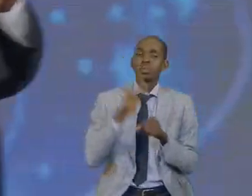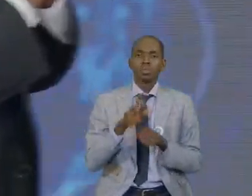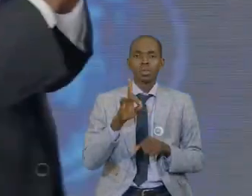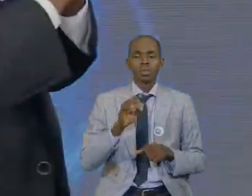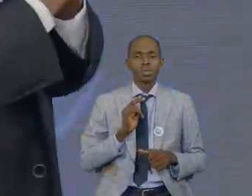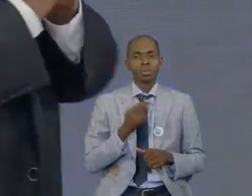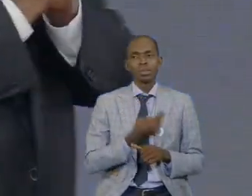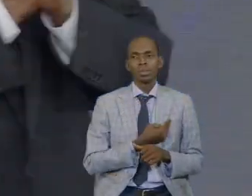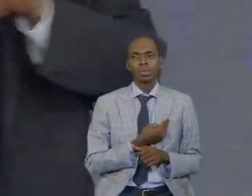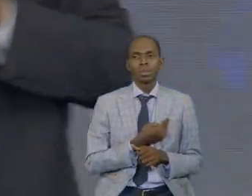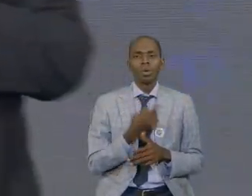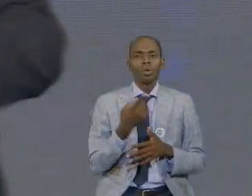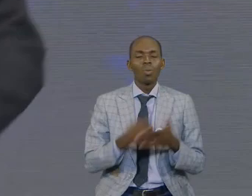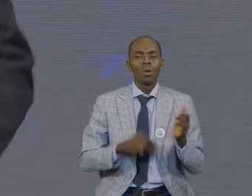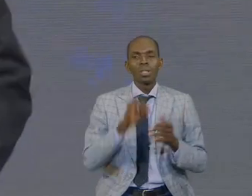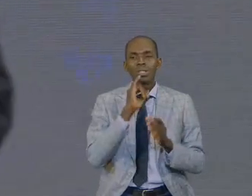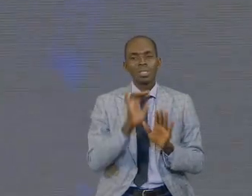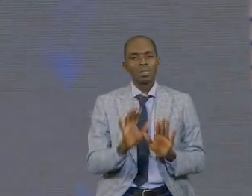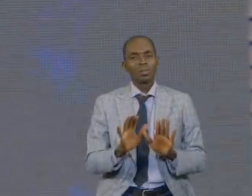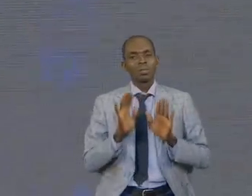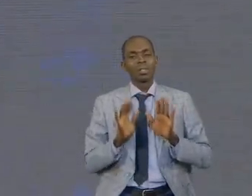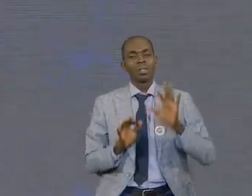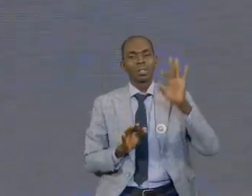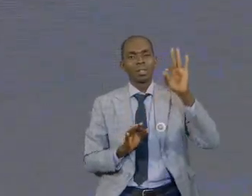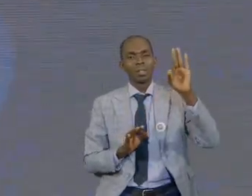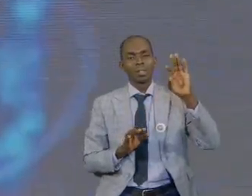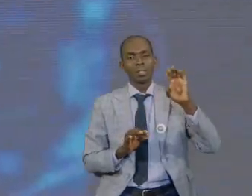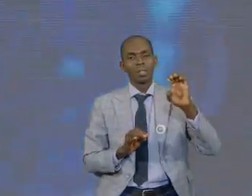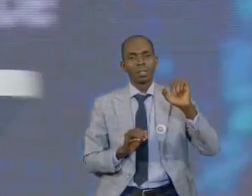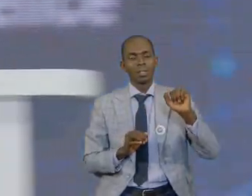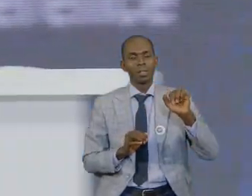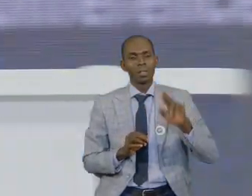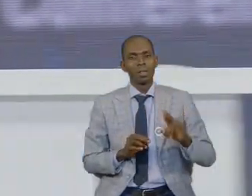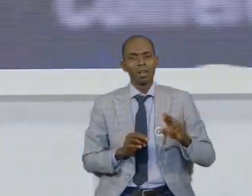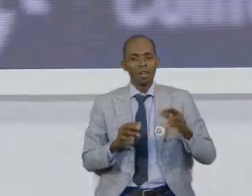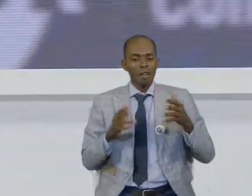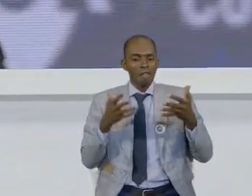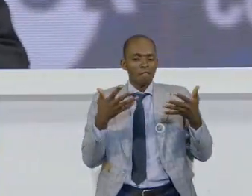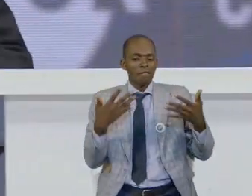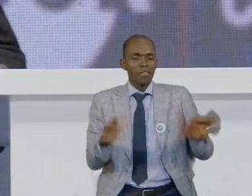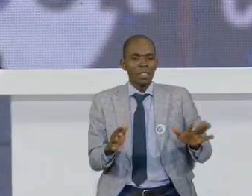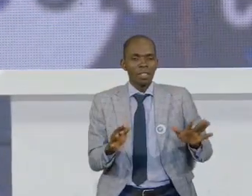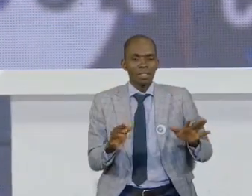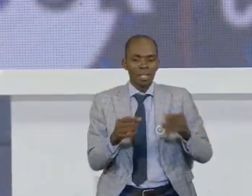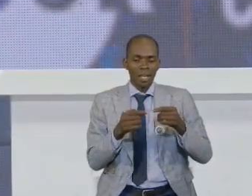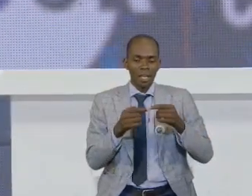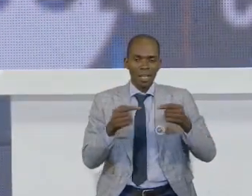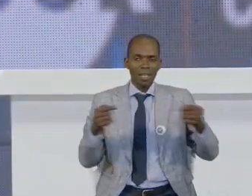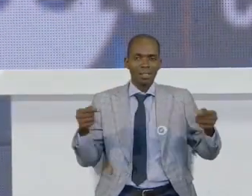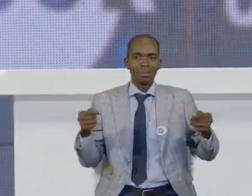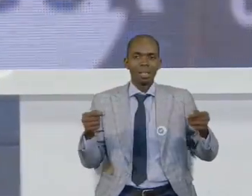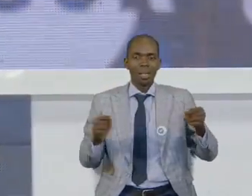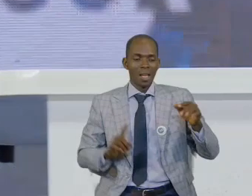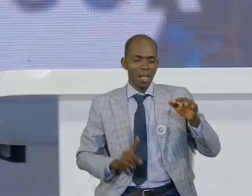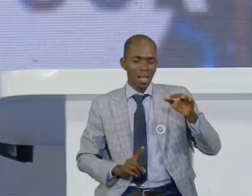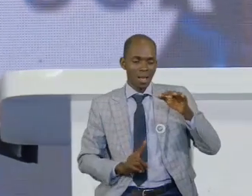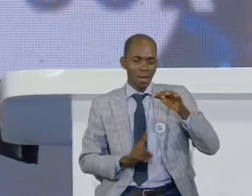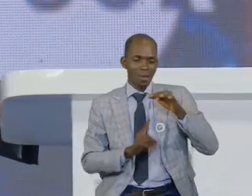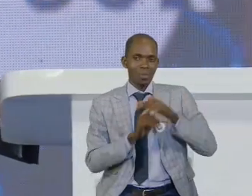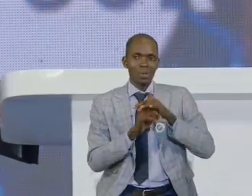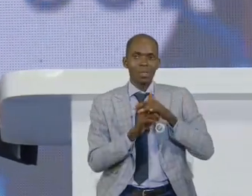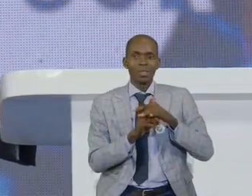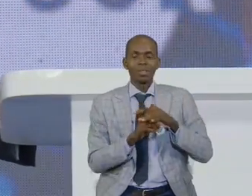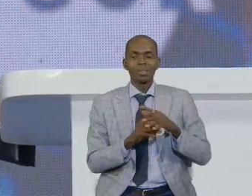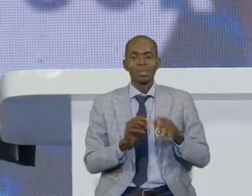What is fear? Fear is finished enemies appearing